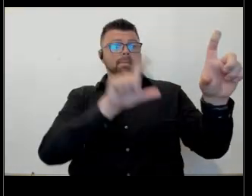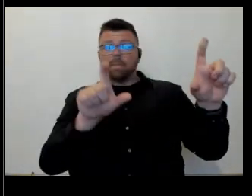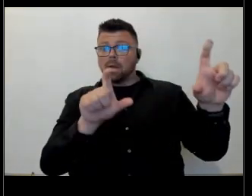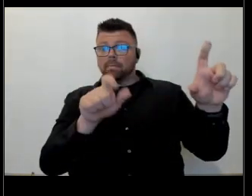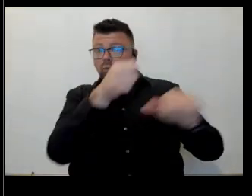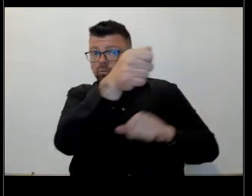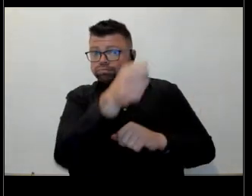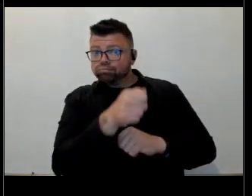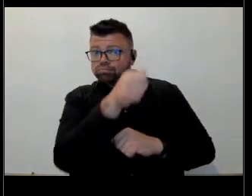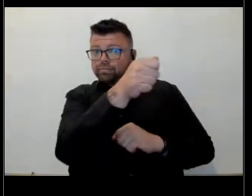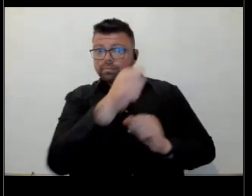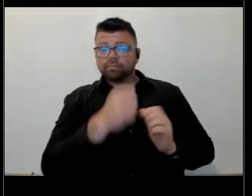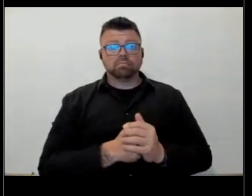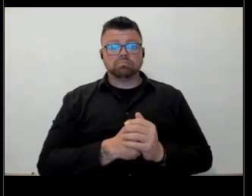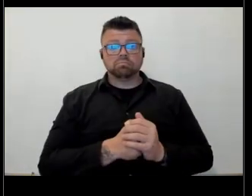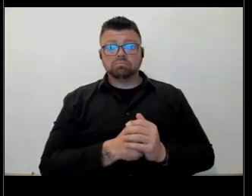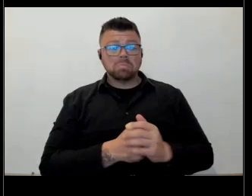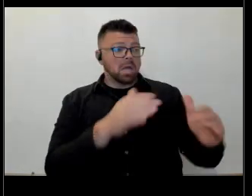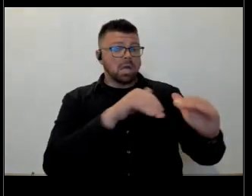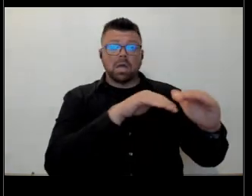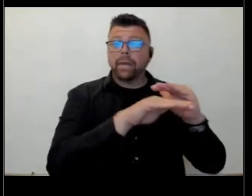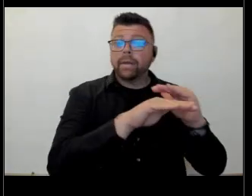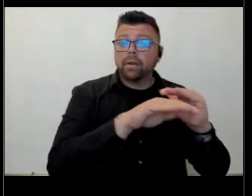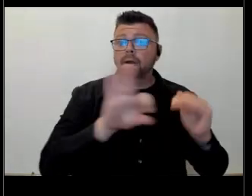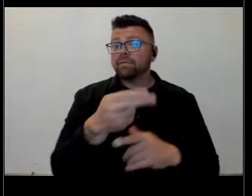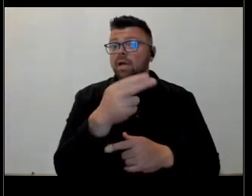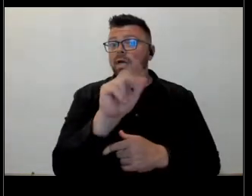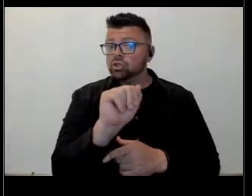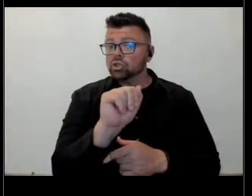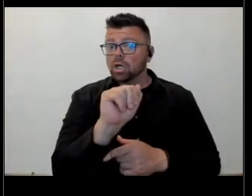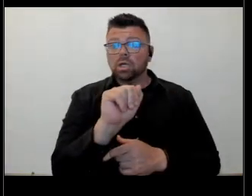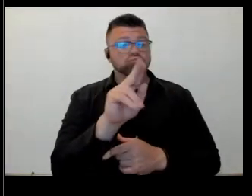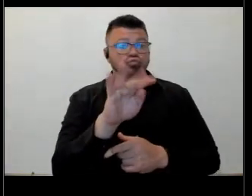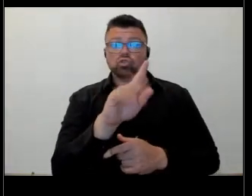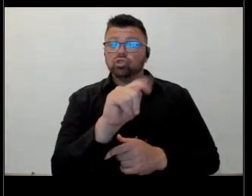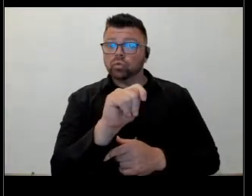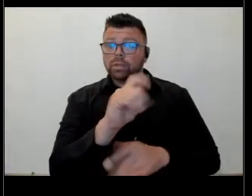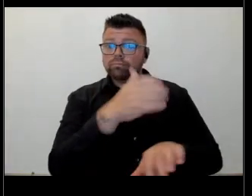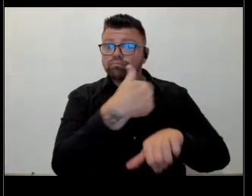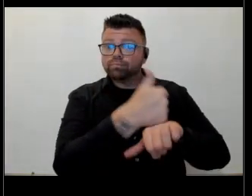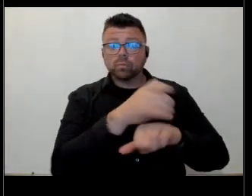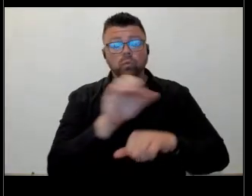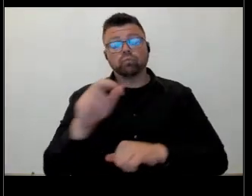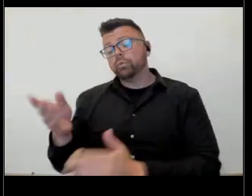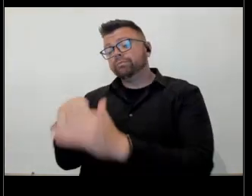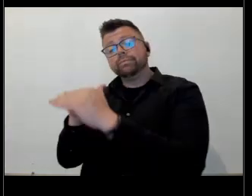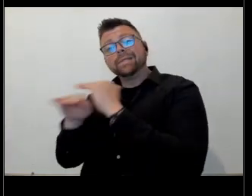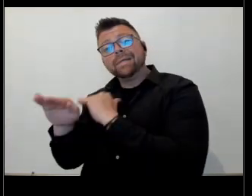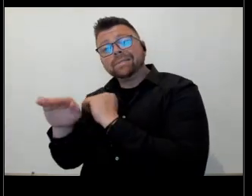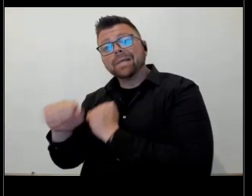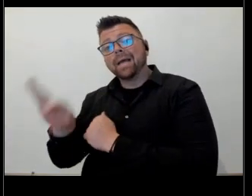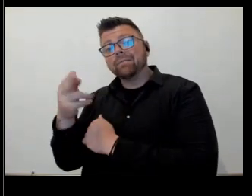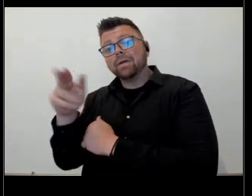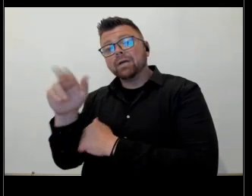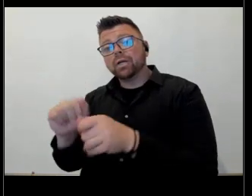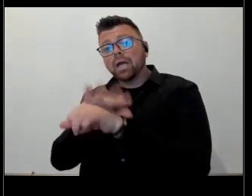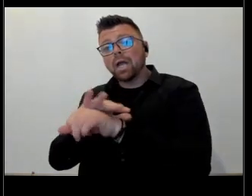Whether located outside on an FHA site or inside of an FHA covered building,